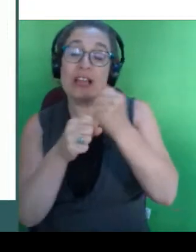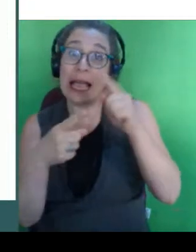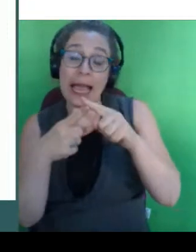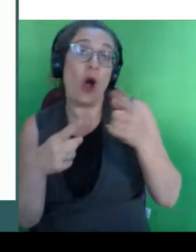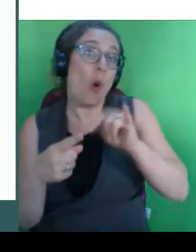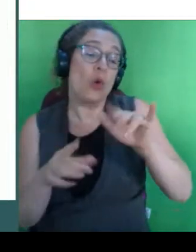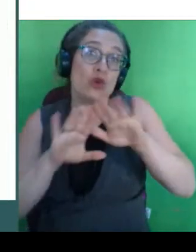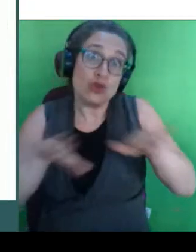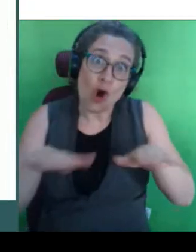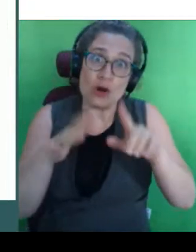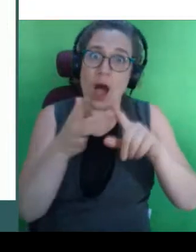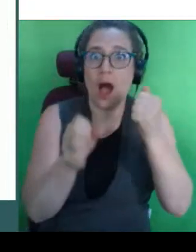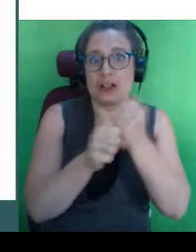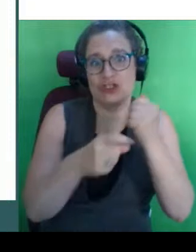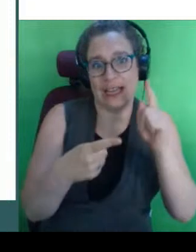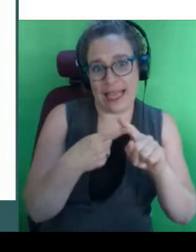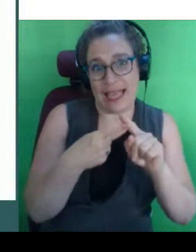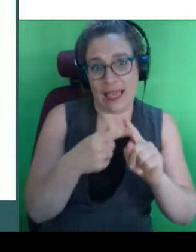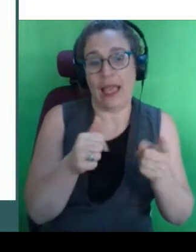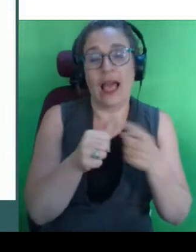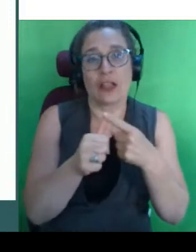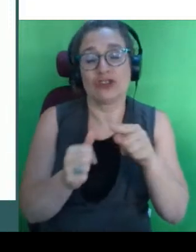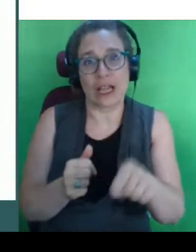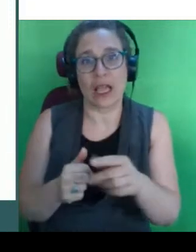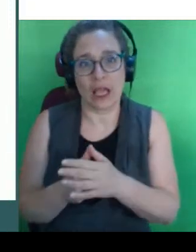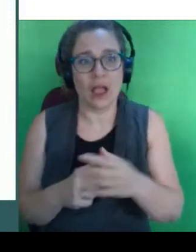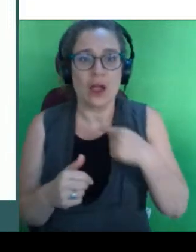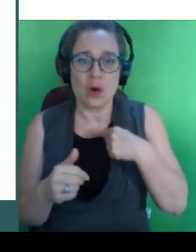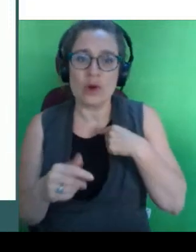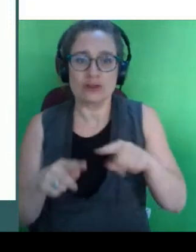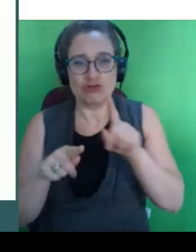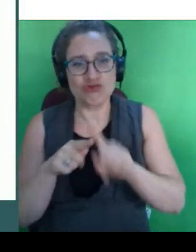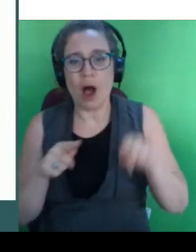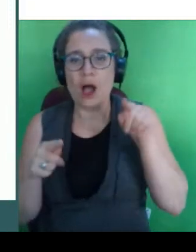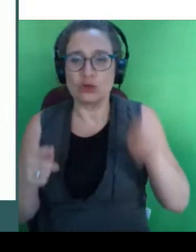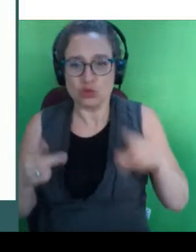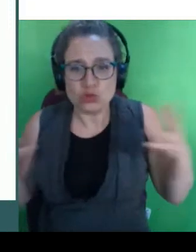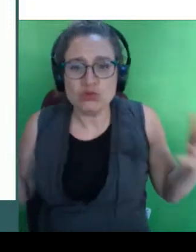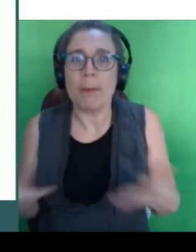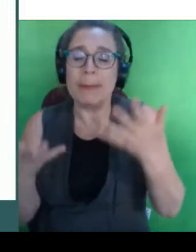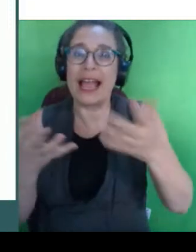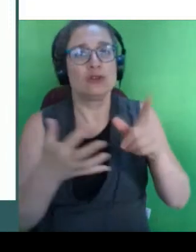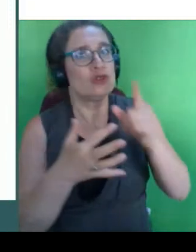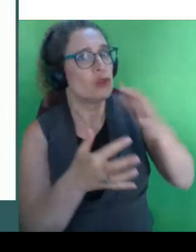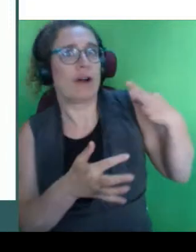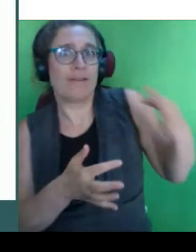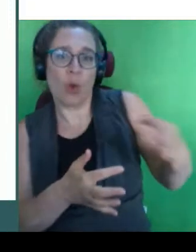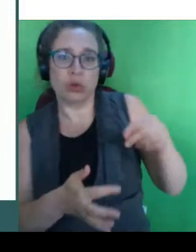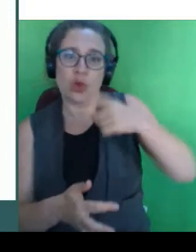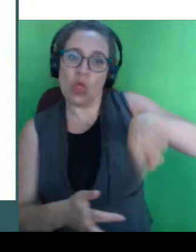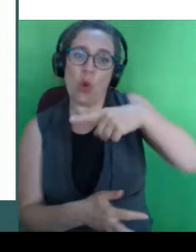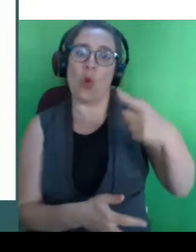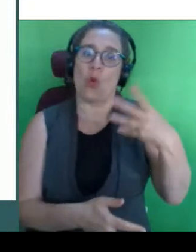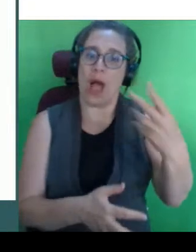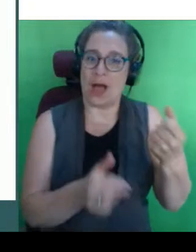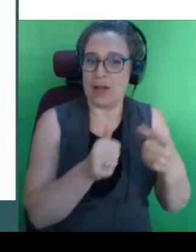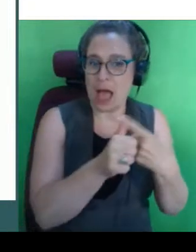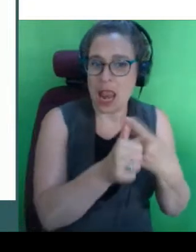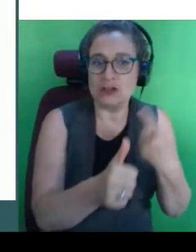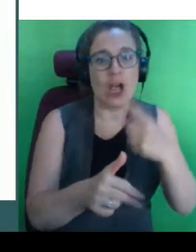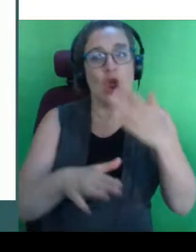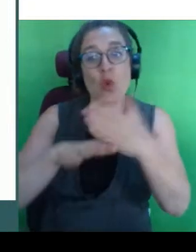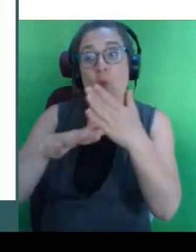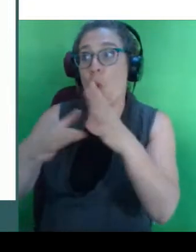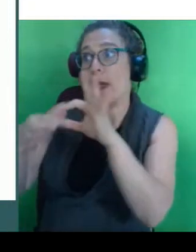to establish ourselves as the voice of people living with allergies. We work in collaboration with a range of stakeholders in order to take forward